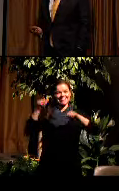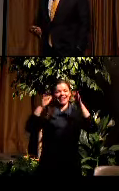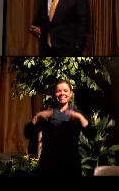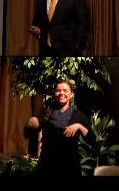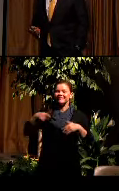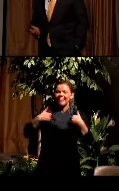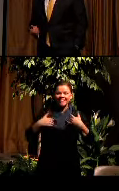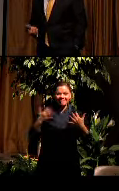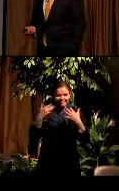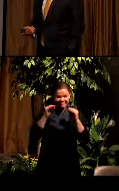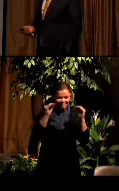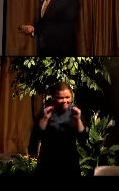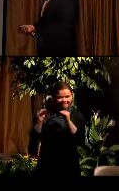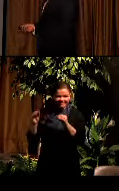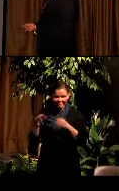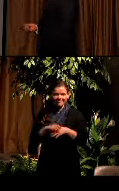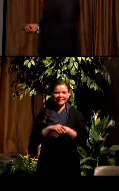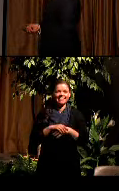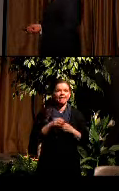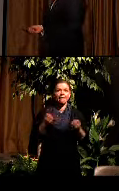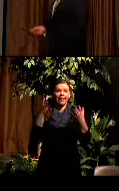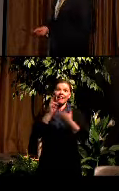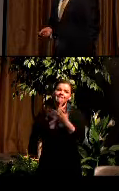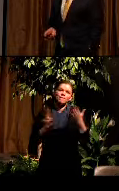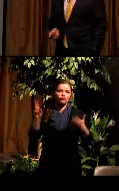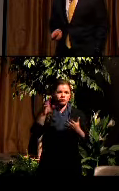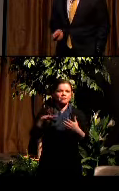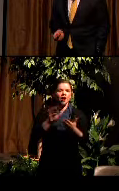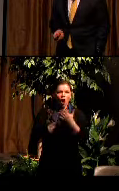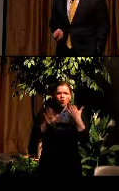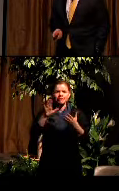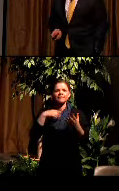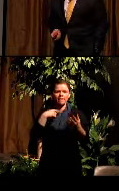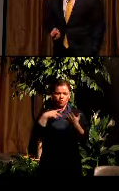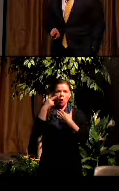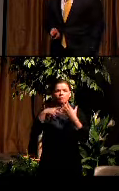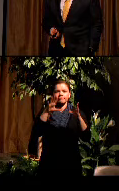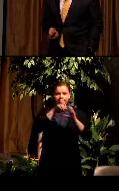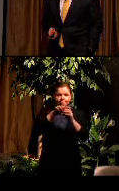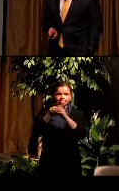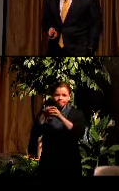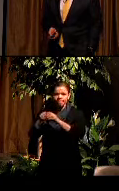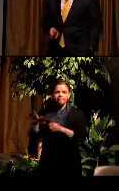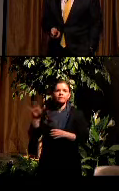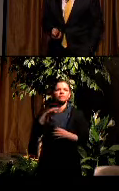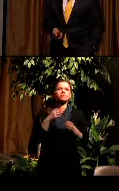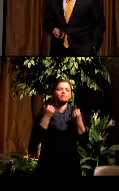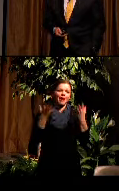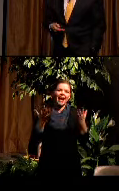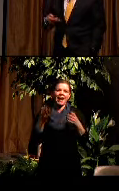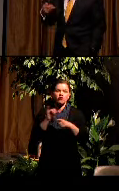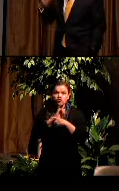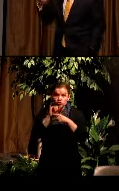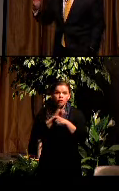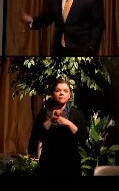different universities and colleges around the U.S. We have lots of postdoctoral fellows that have come through the Smithsonian Migratory